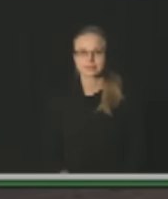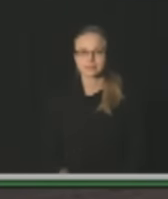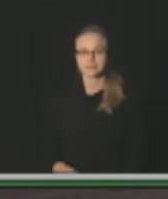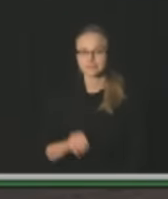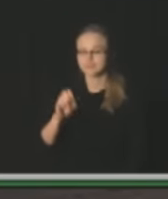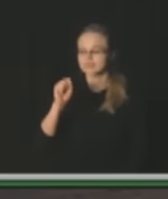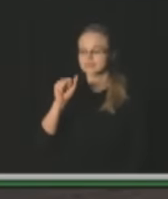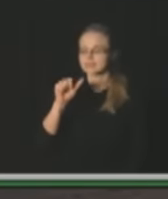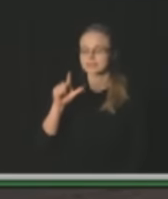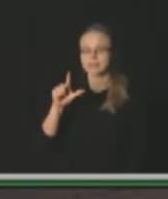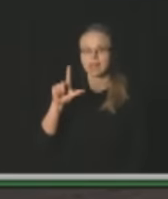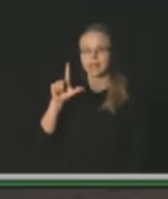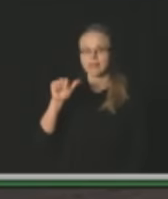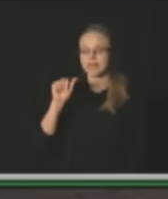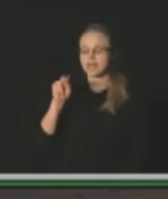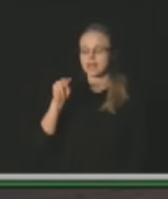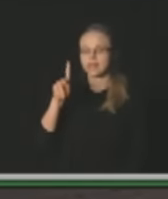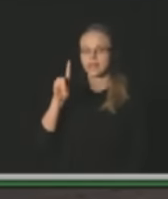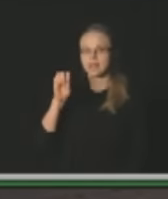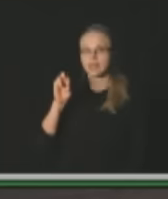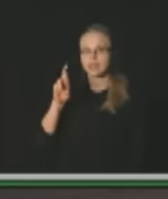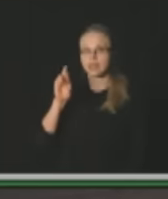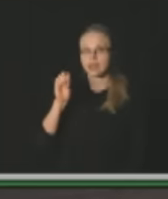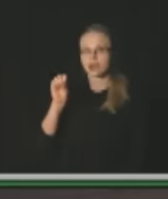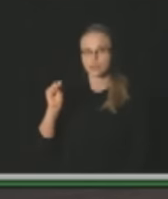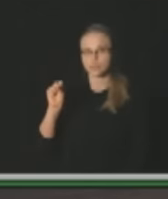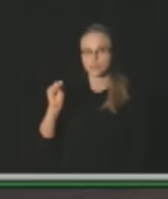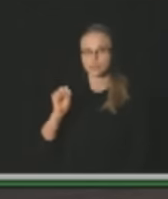Sal Landeros.